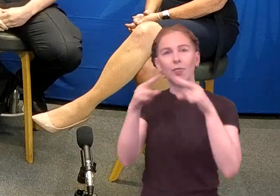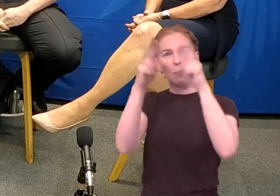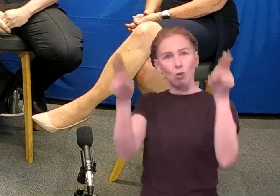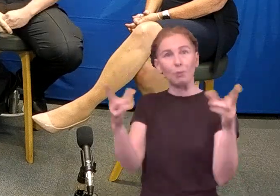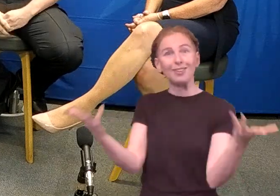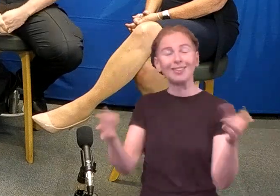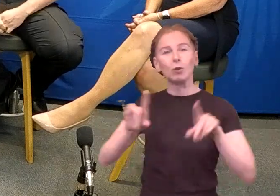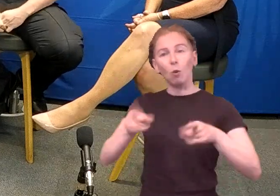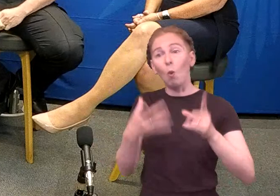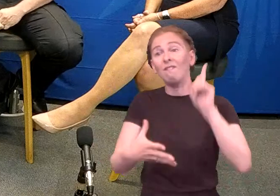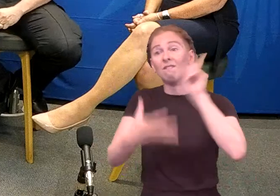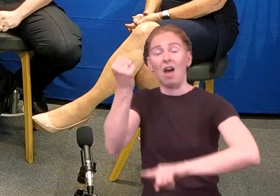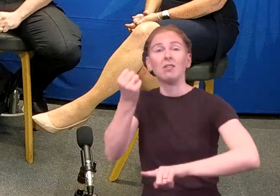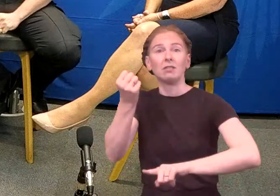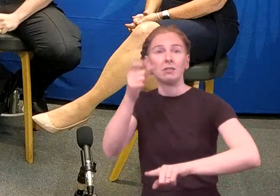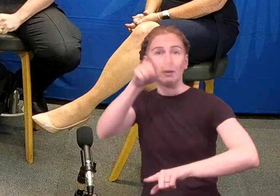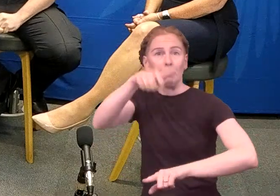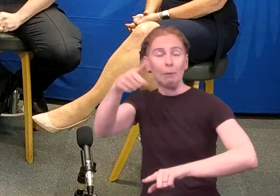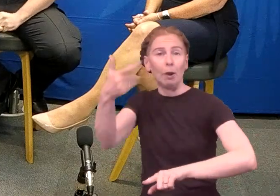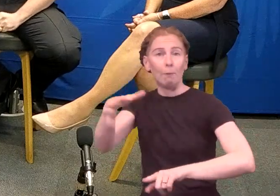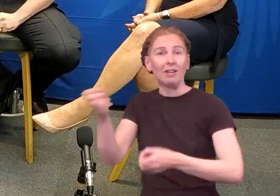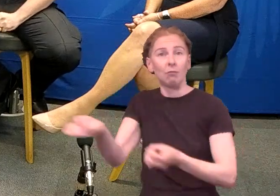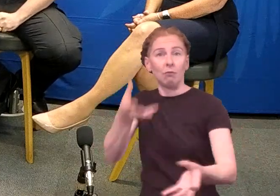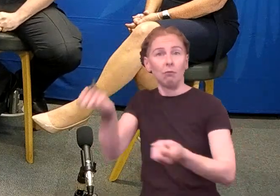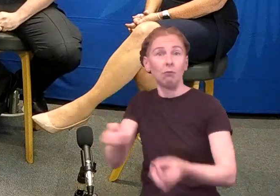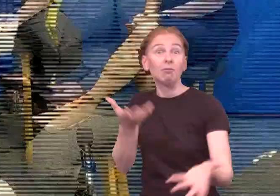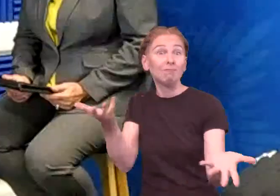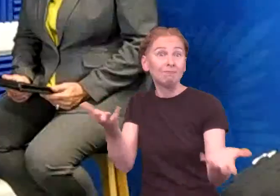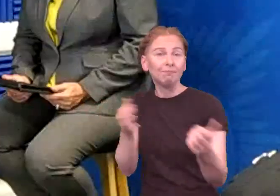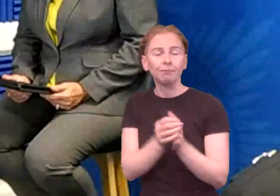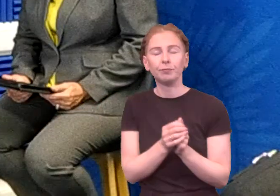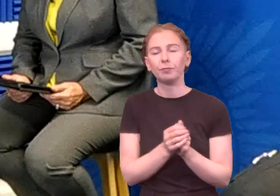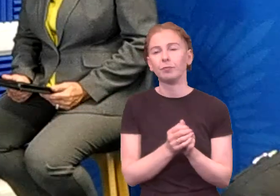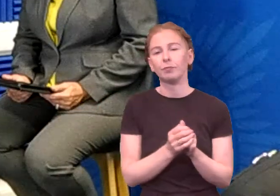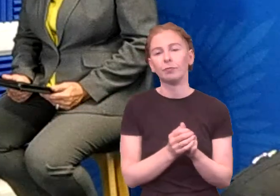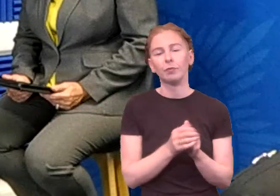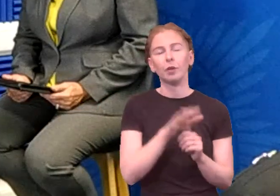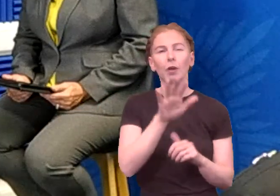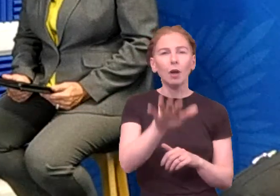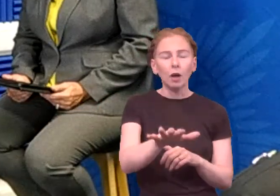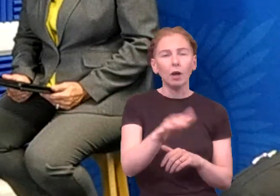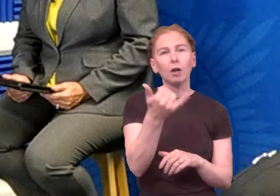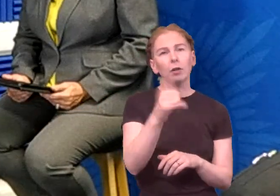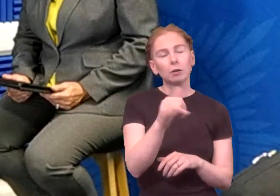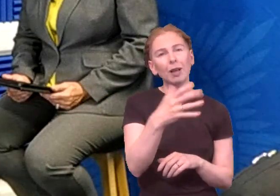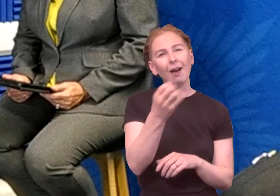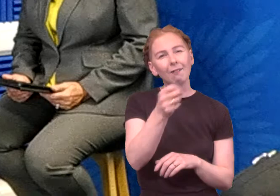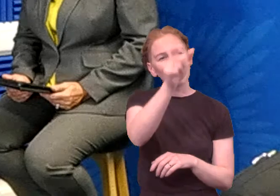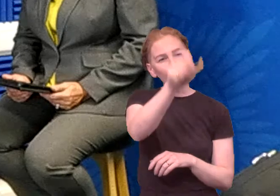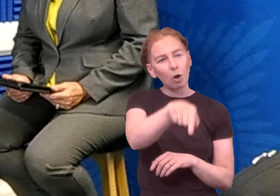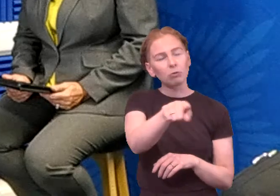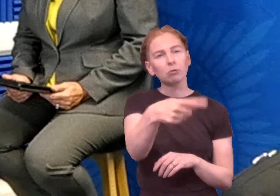And this is the thing, people say, well, I've reported, or you've not done anything. Having been